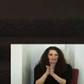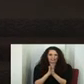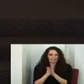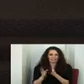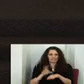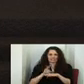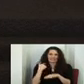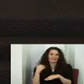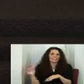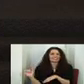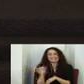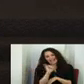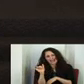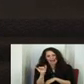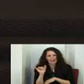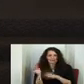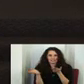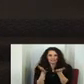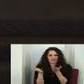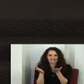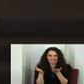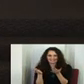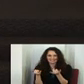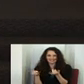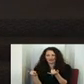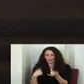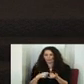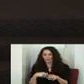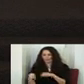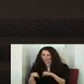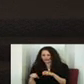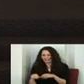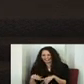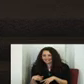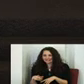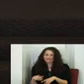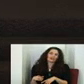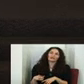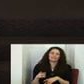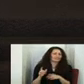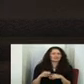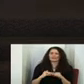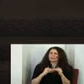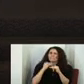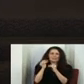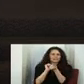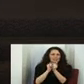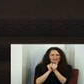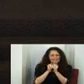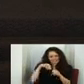sermon series for Lent that I decided to do for us. You know, too much competition in this town.